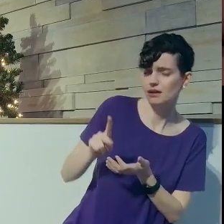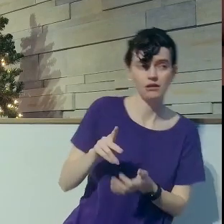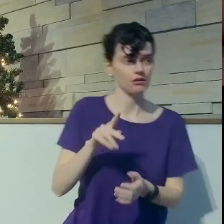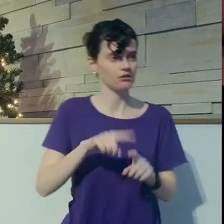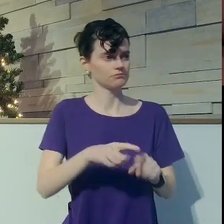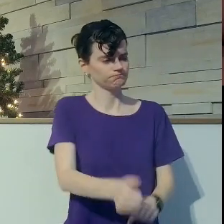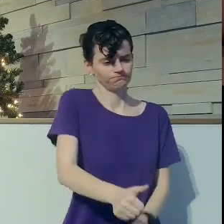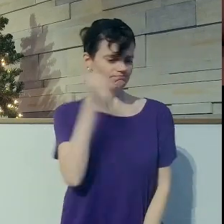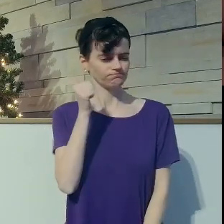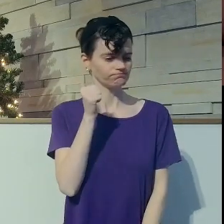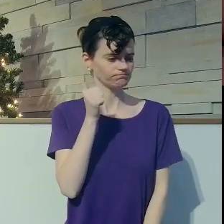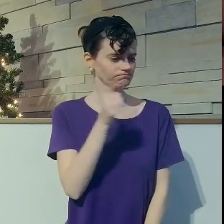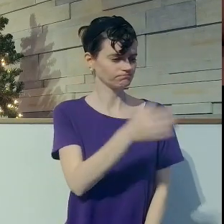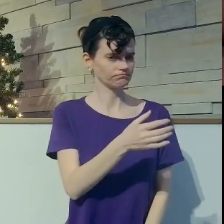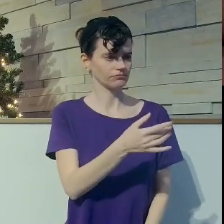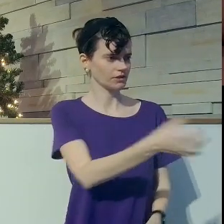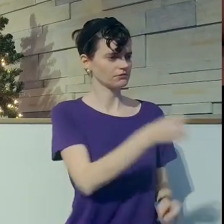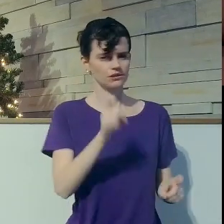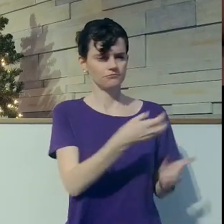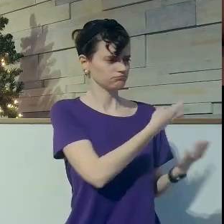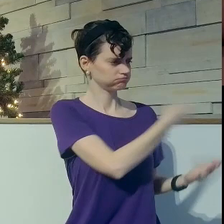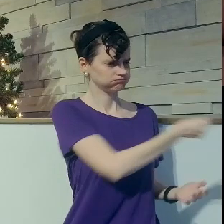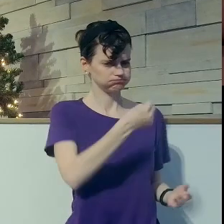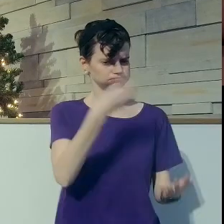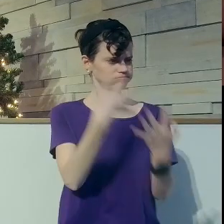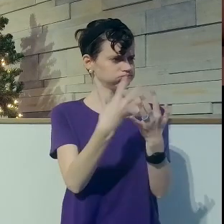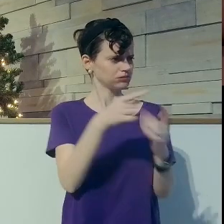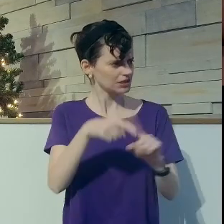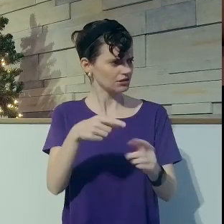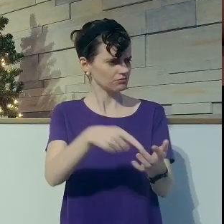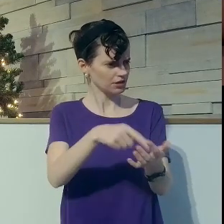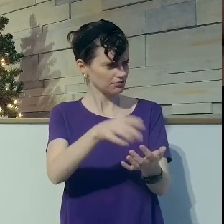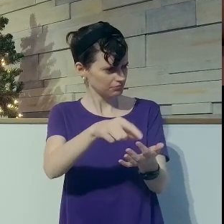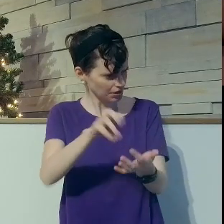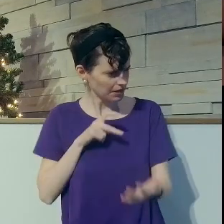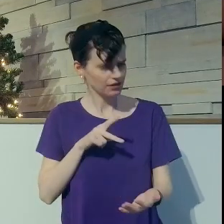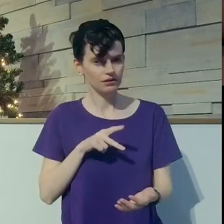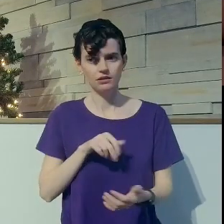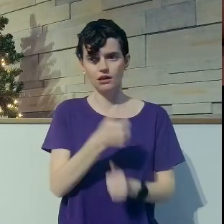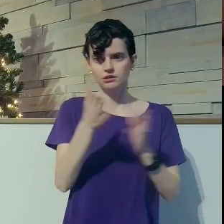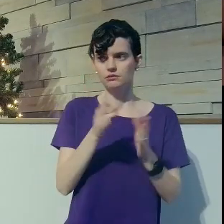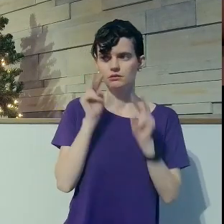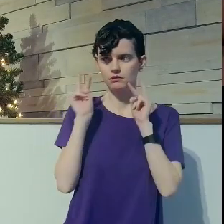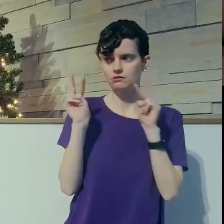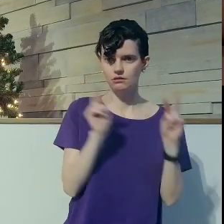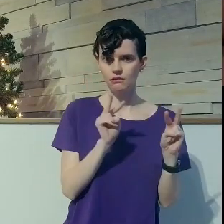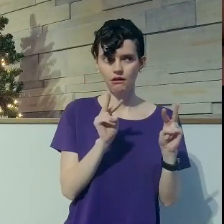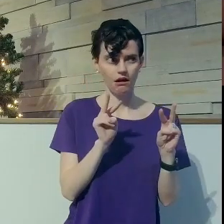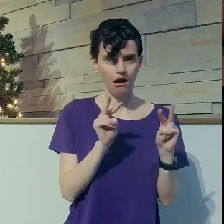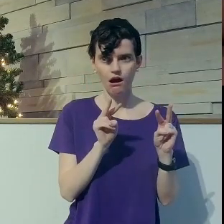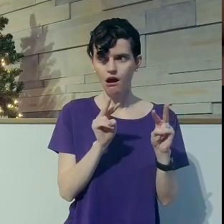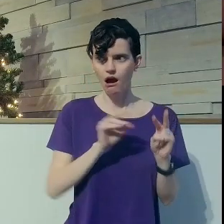But he refused. Instead, he went off and had the man thrown into prison until he could pay the debt. When the other servants saw what had happened, they